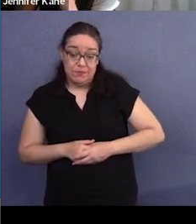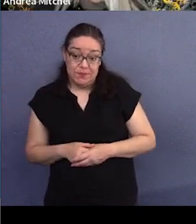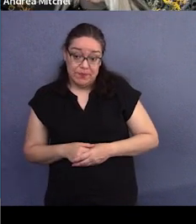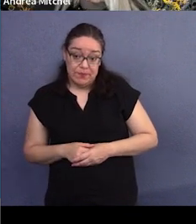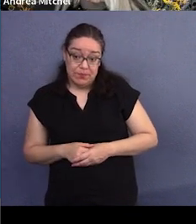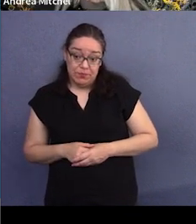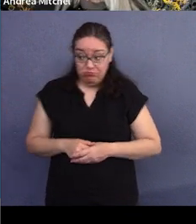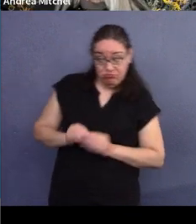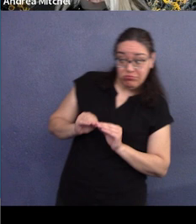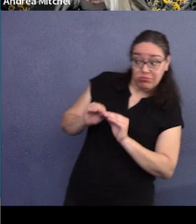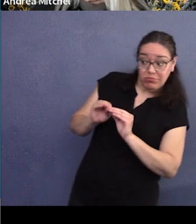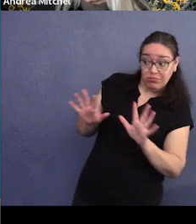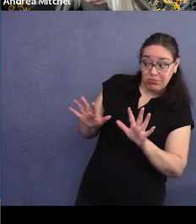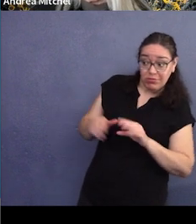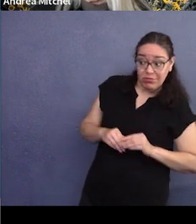Does that make sense?